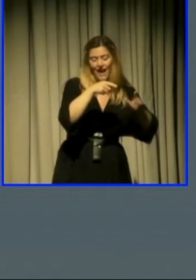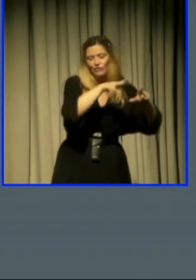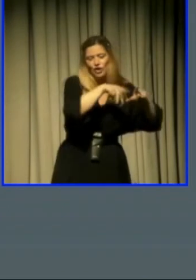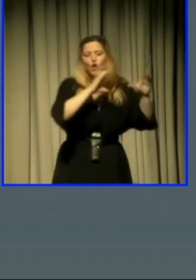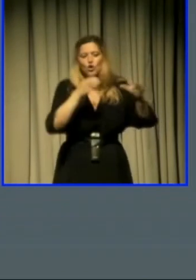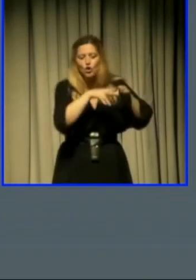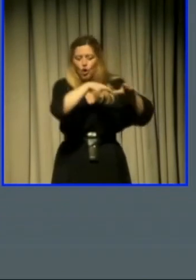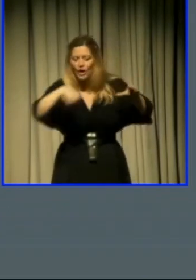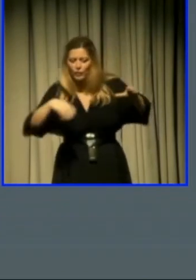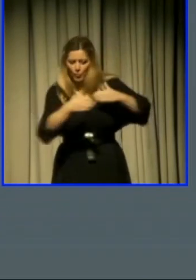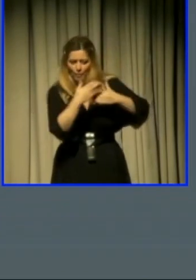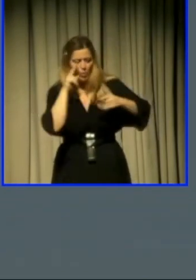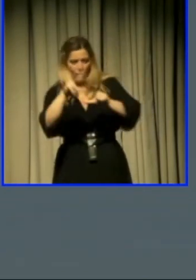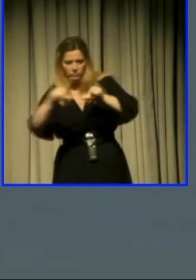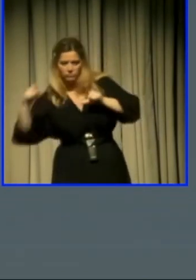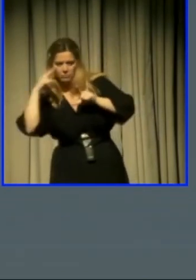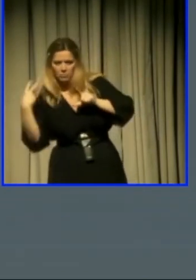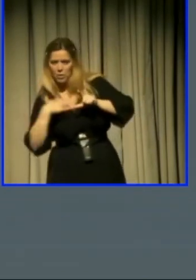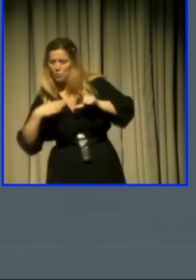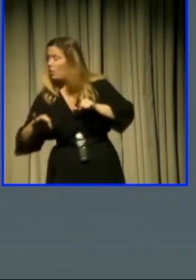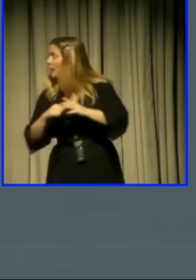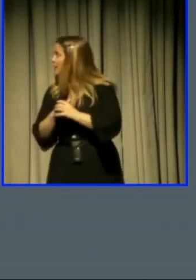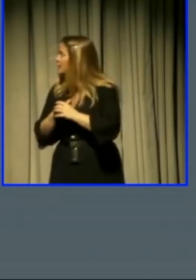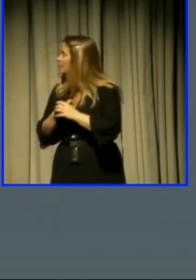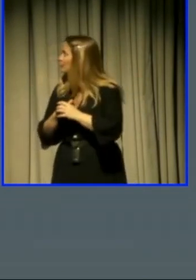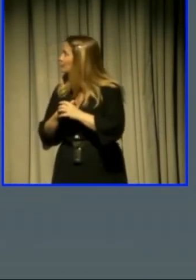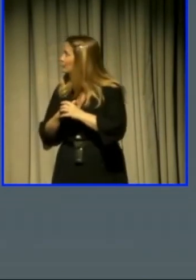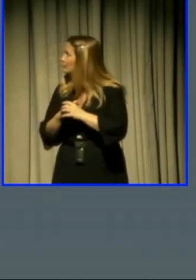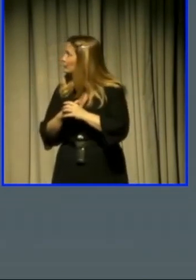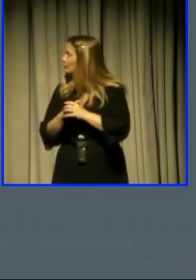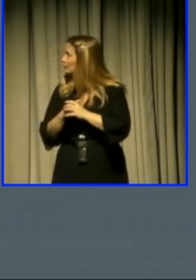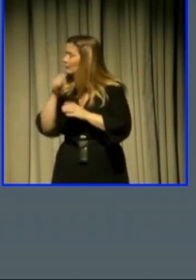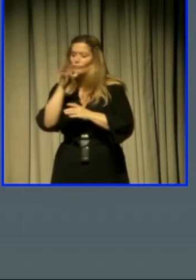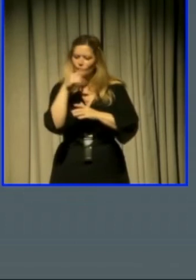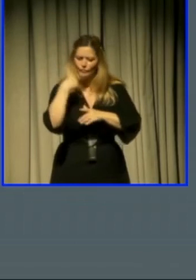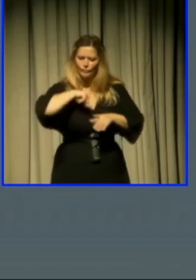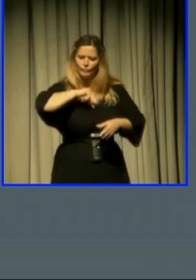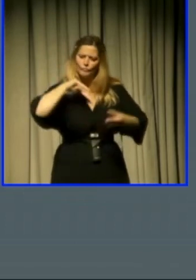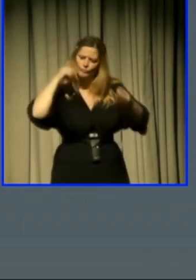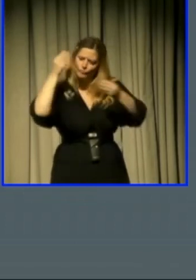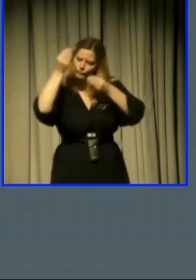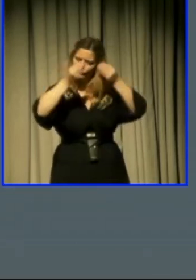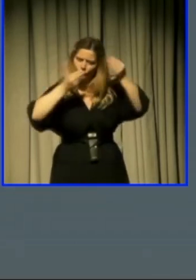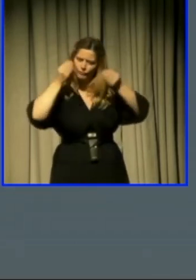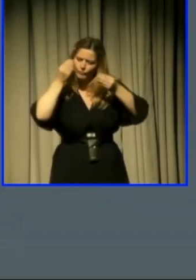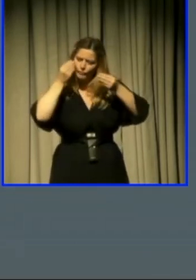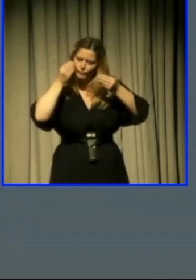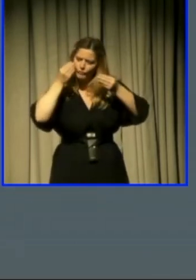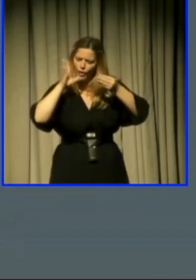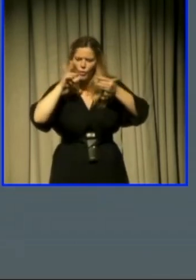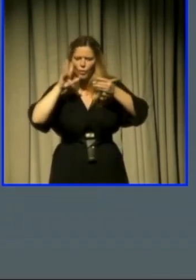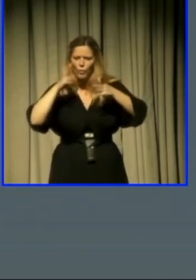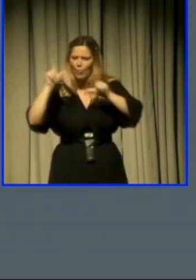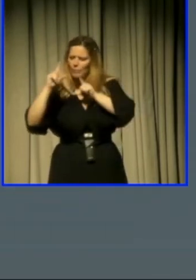And, so we've currently only been thinking about this on screen, but when it comes to off screen, what does this mean?